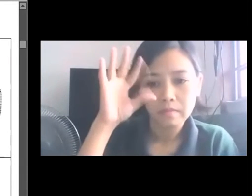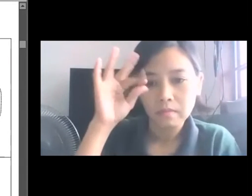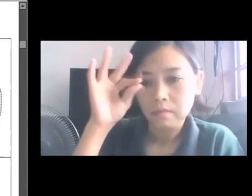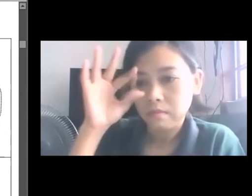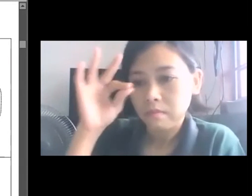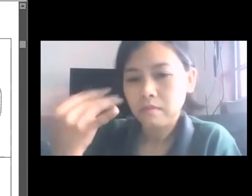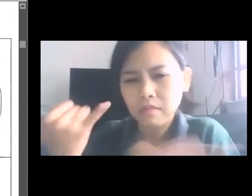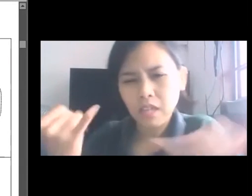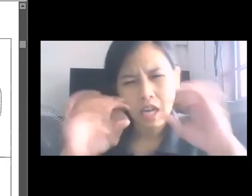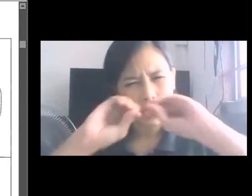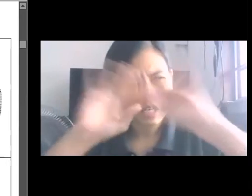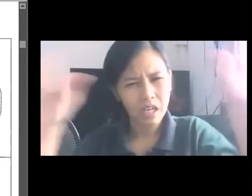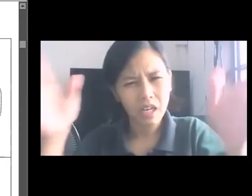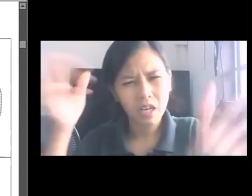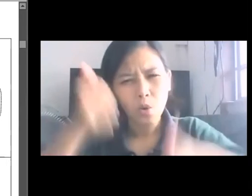Okay.